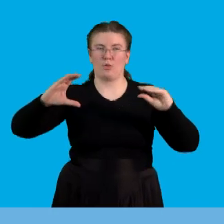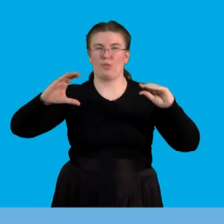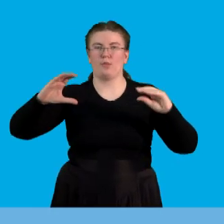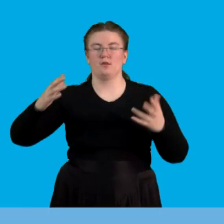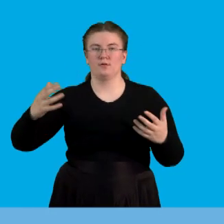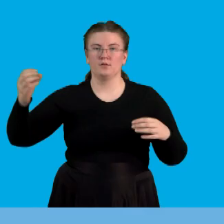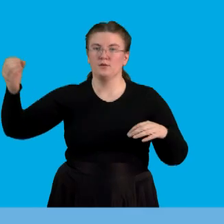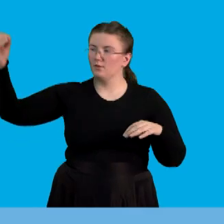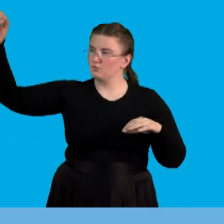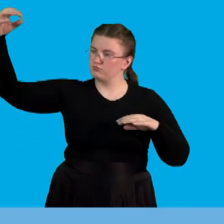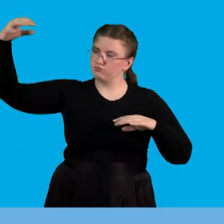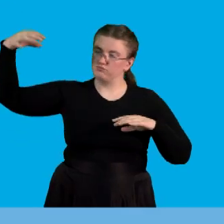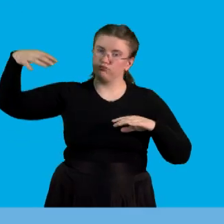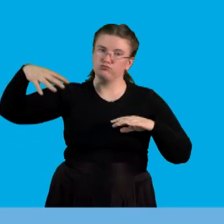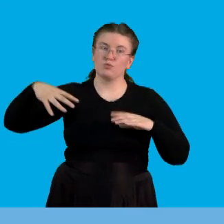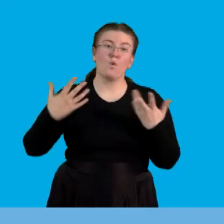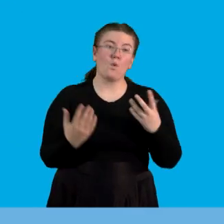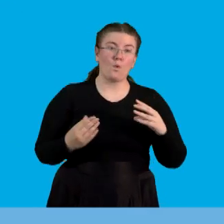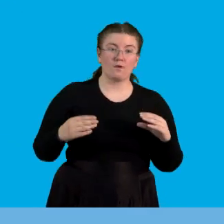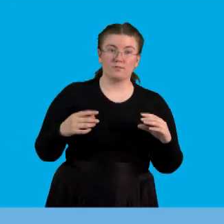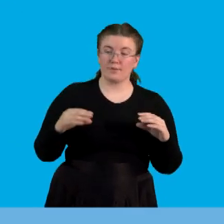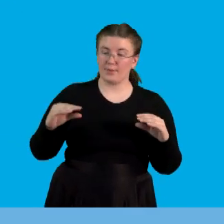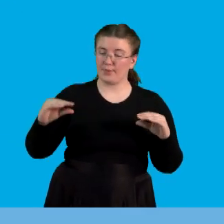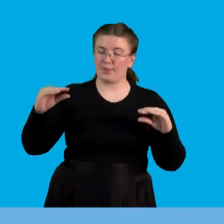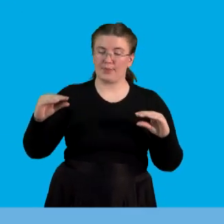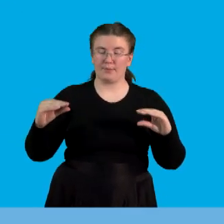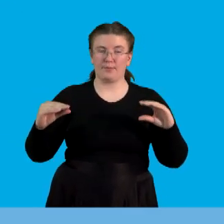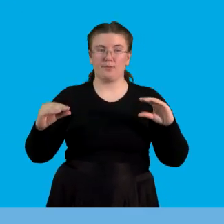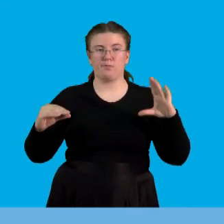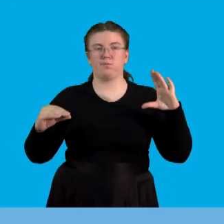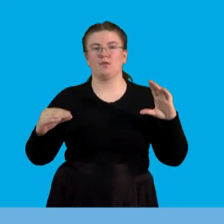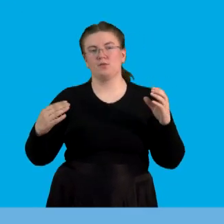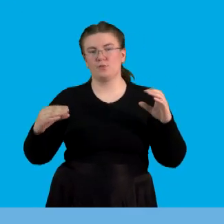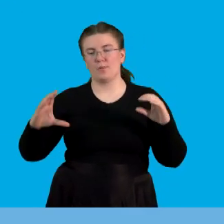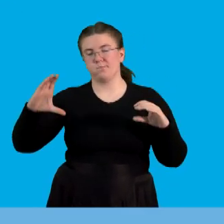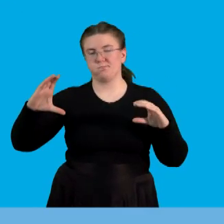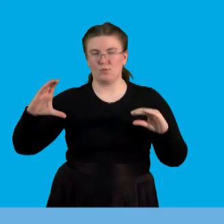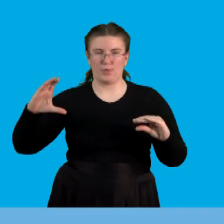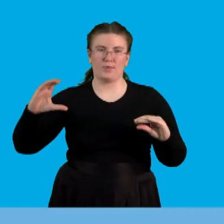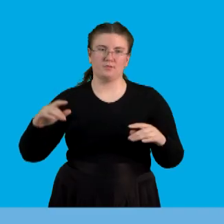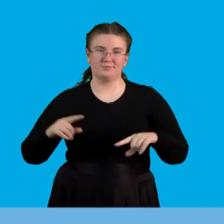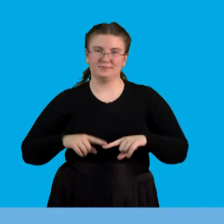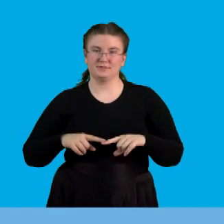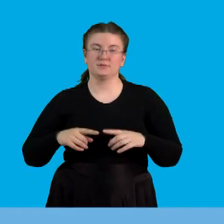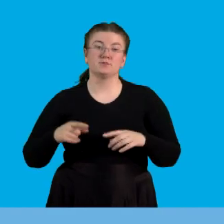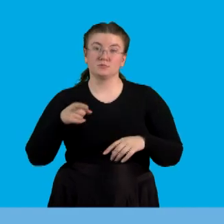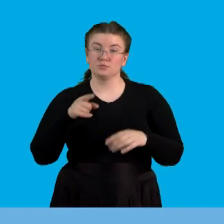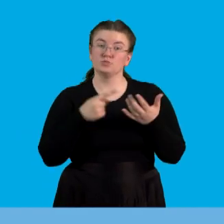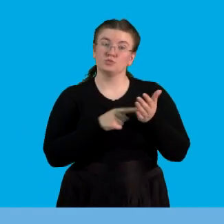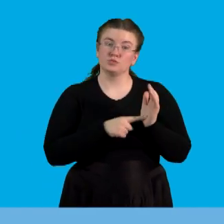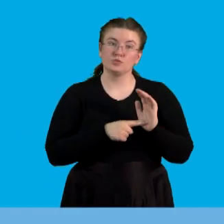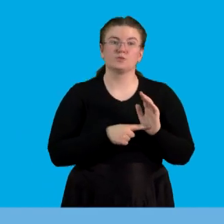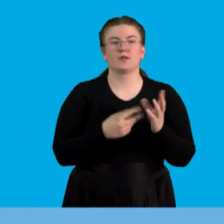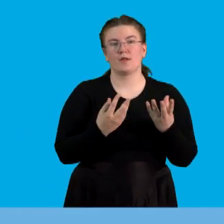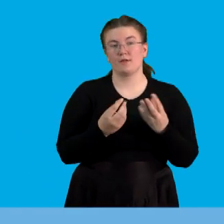and also moving from a more dense medium to a less dense medium. This shows you exactly what happens when light moves from a less